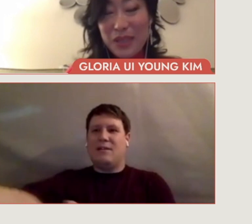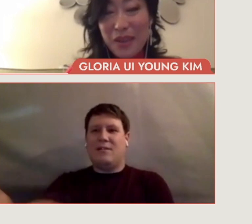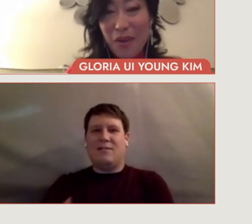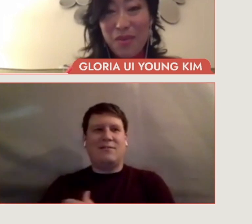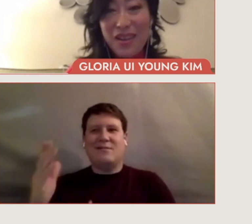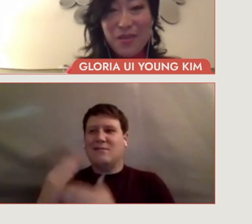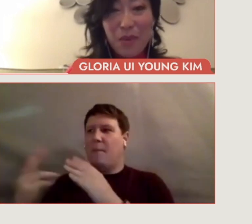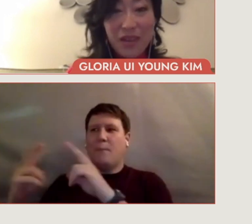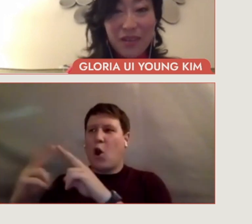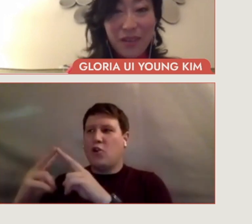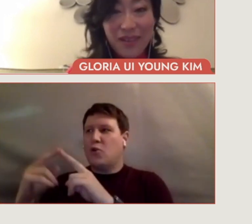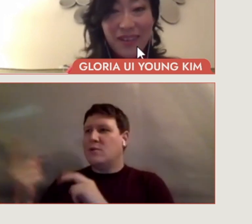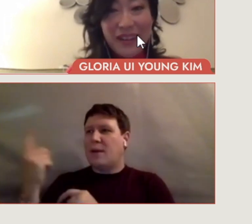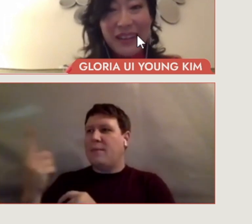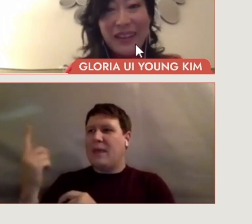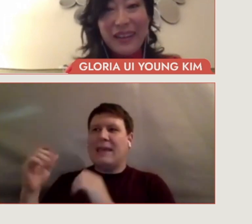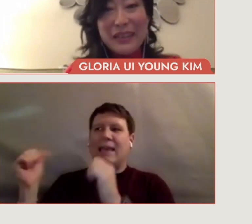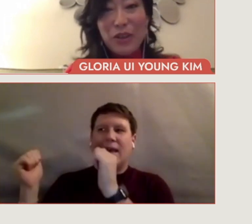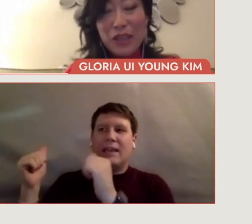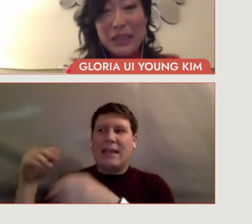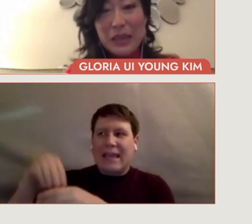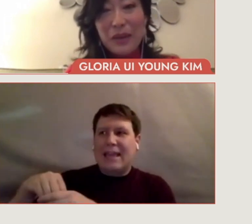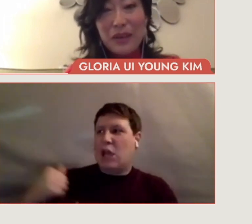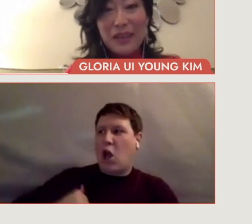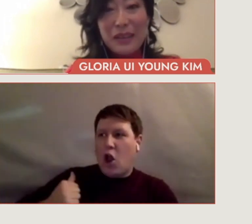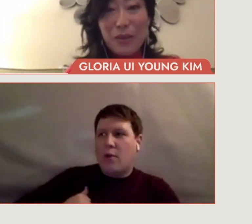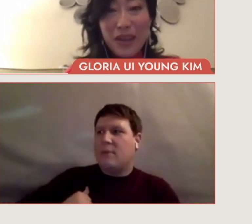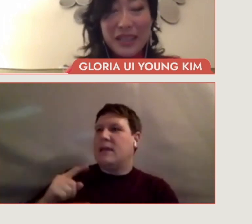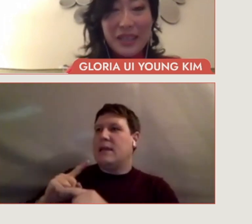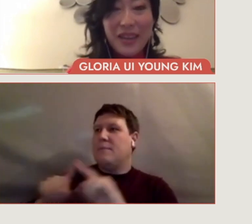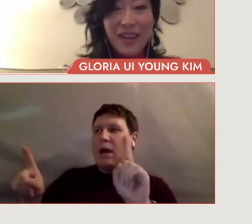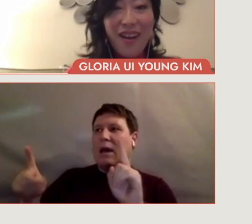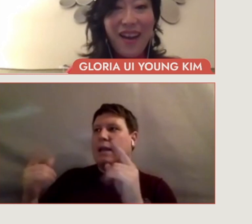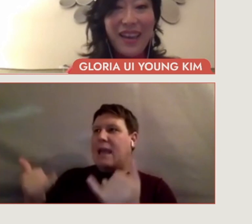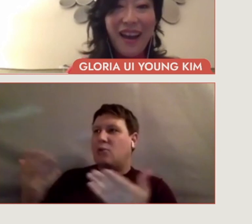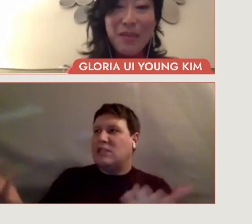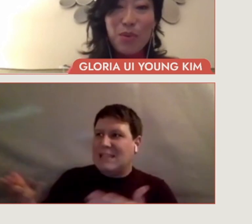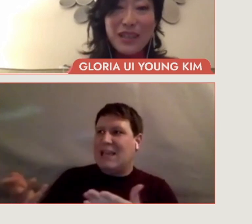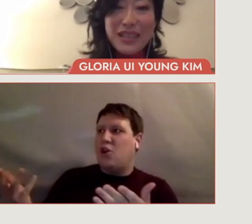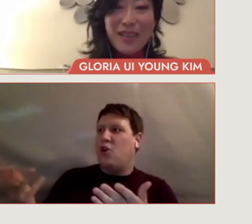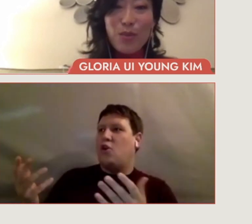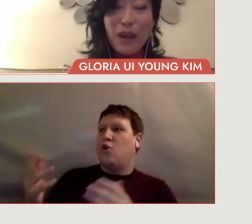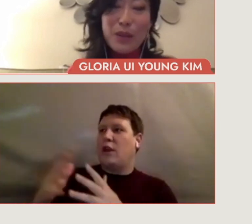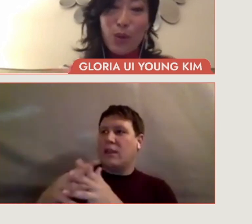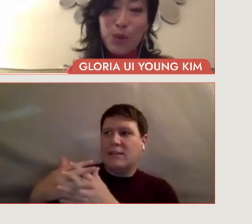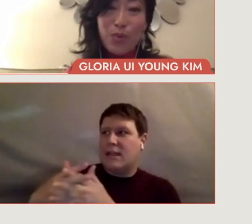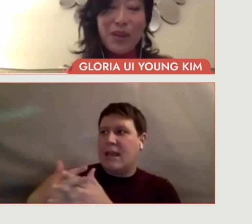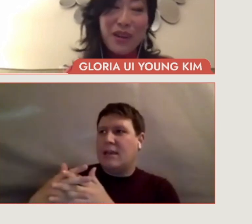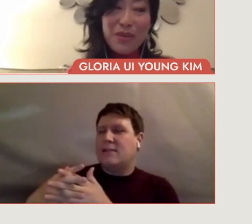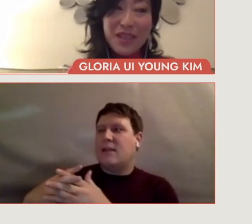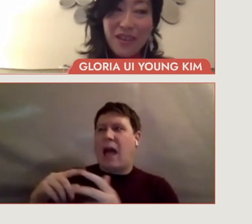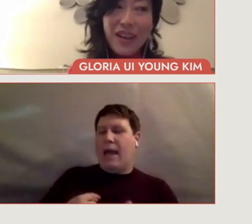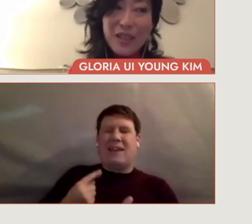was in the army who abandoned her. And now she's here in the U.S. And I put it together when I was older, but